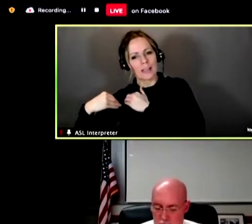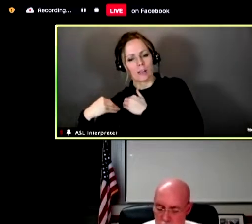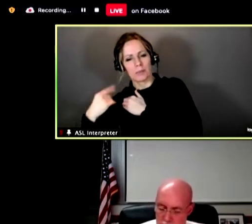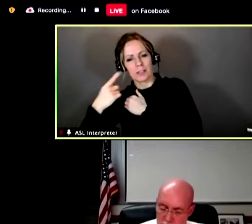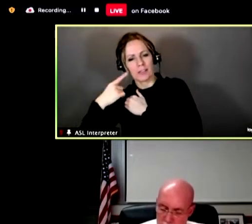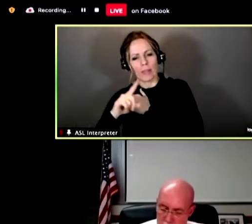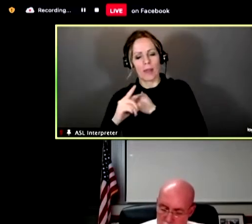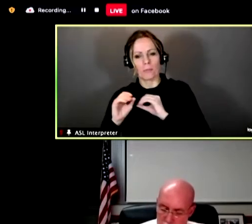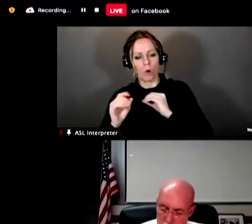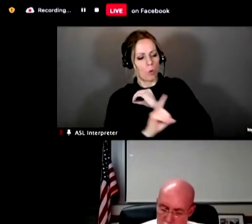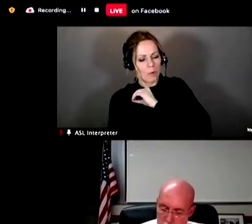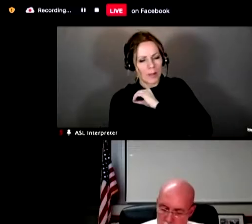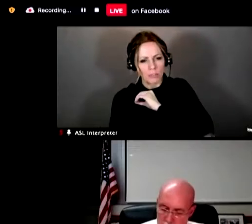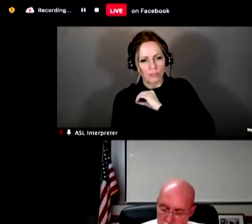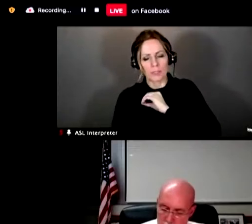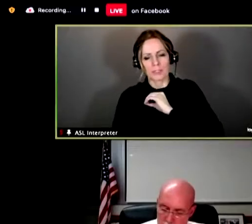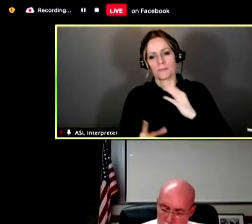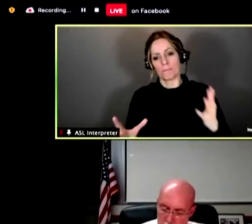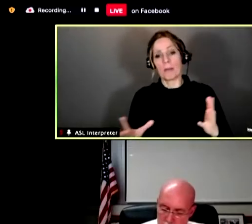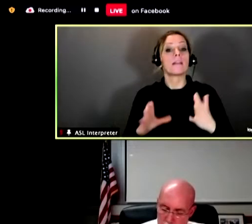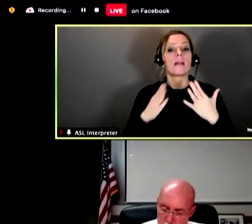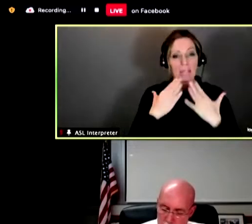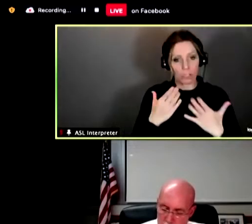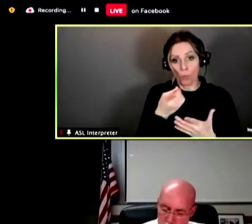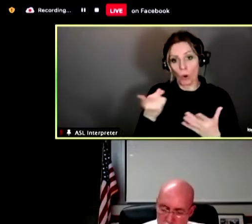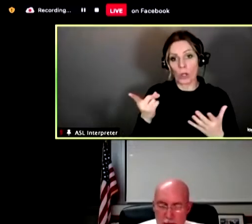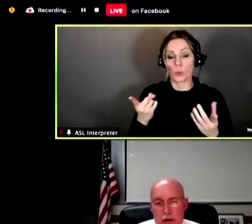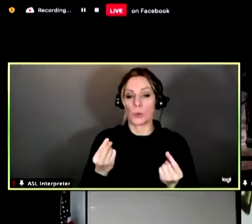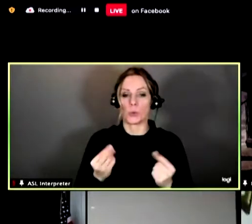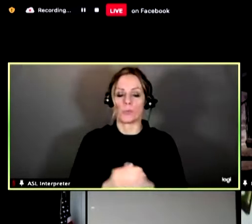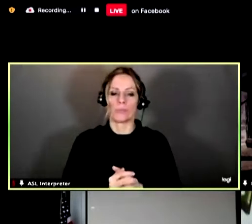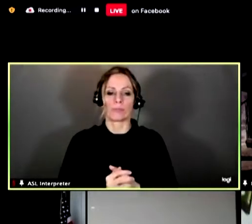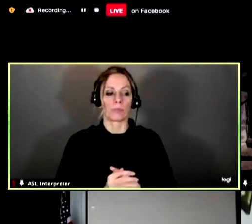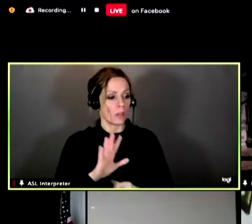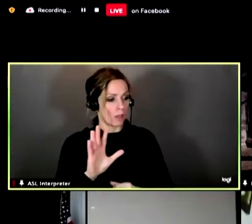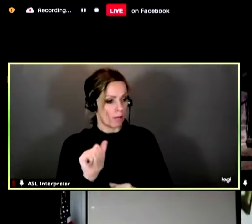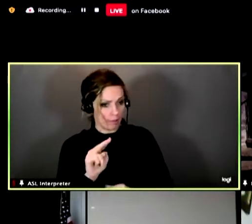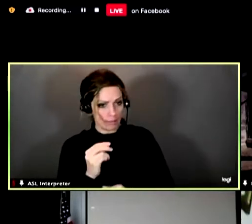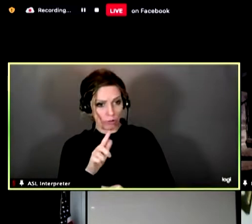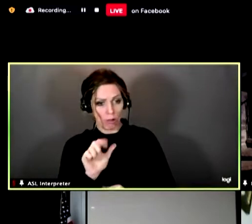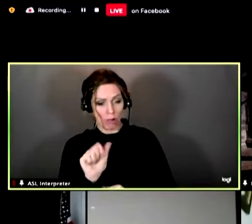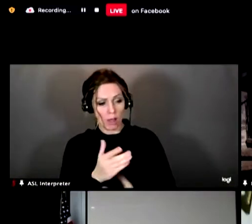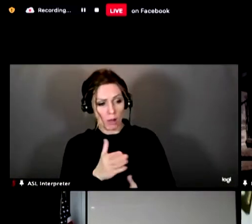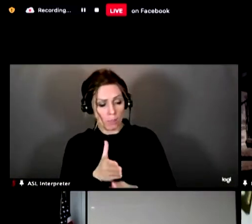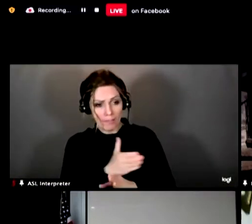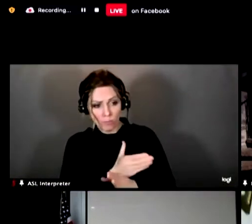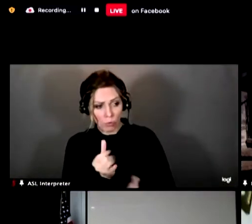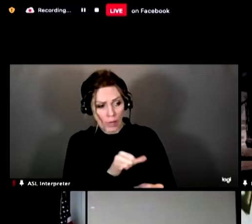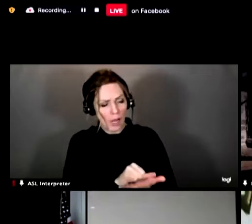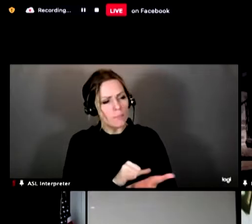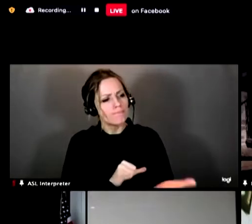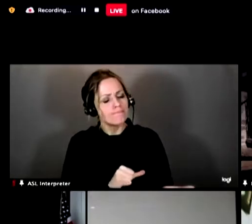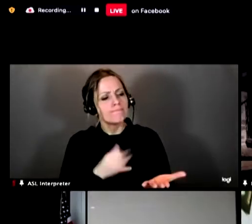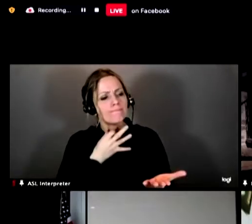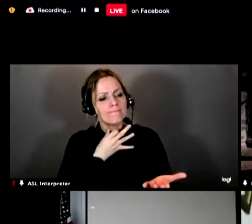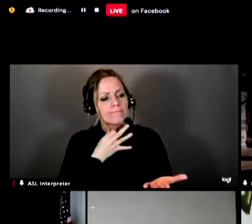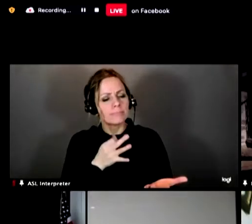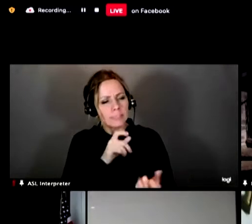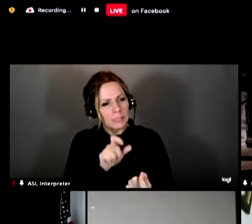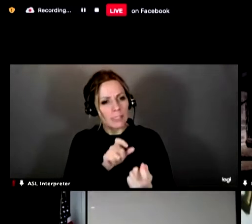side. Do you have thanks for what you do? Yeah, Angela, before we let you go, do you have particular suggestions about what that